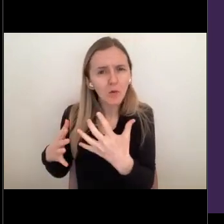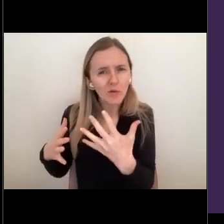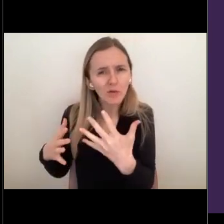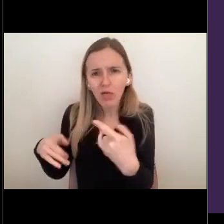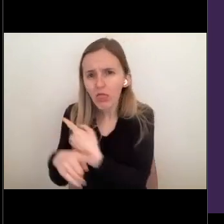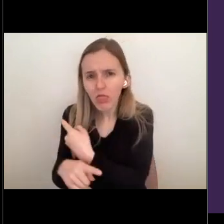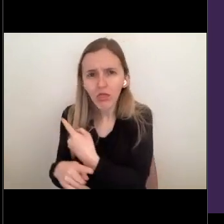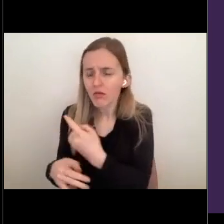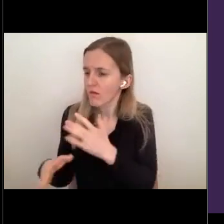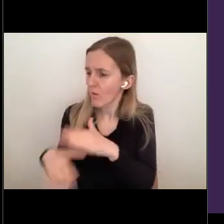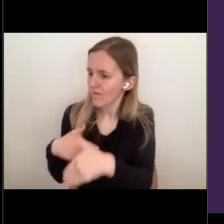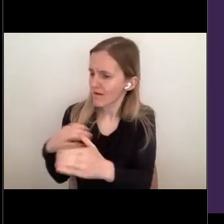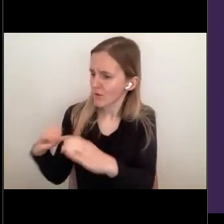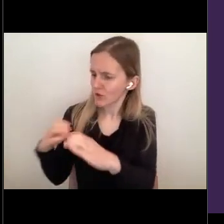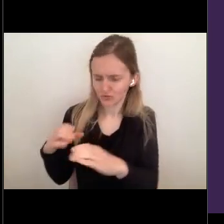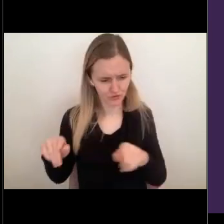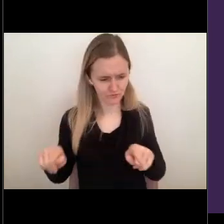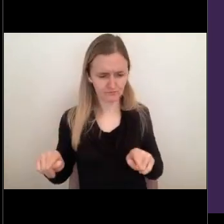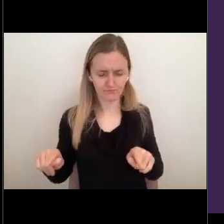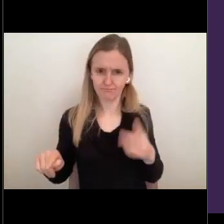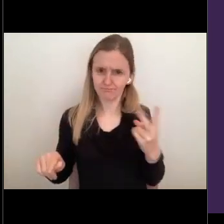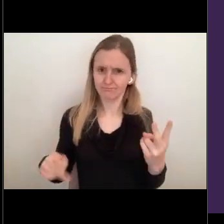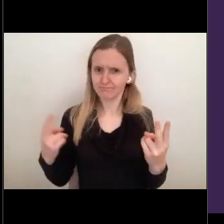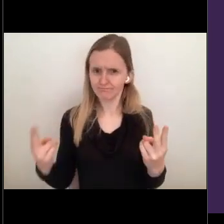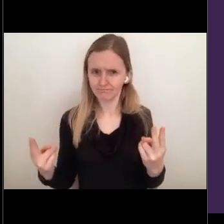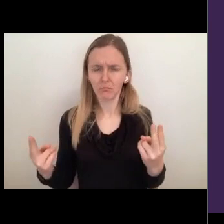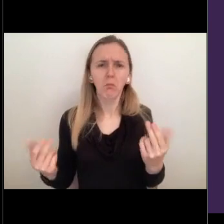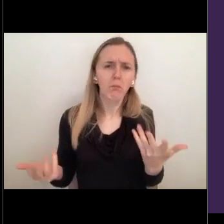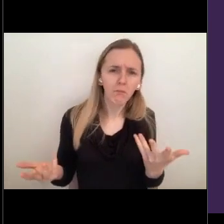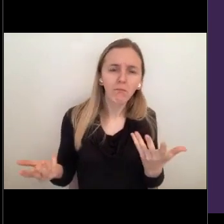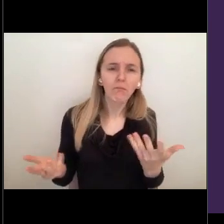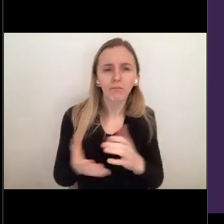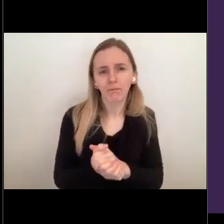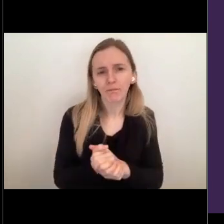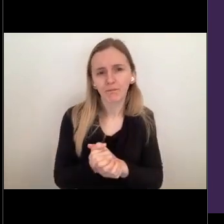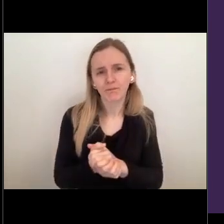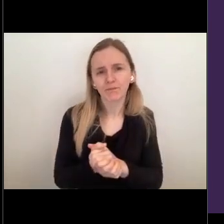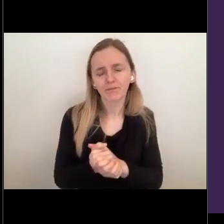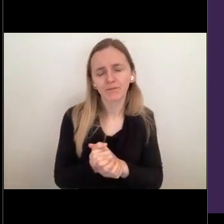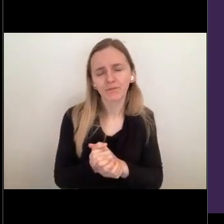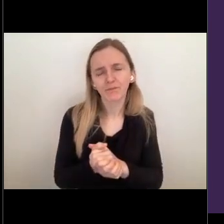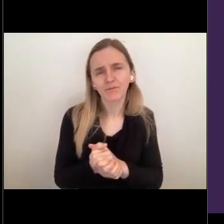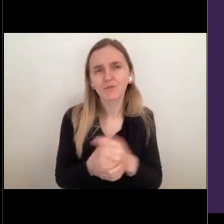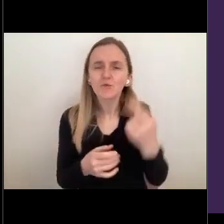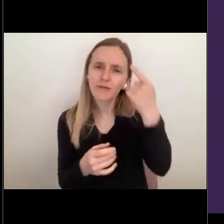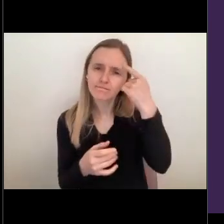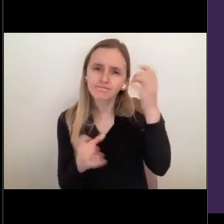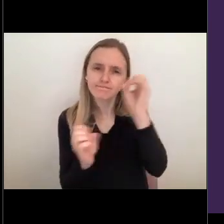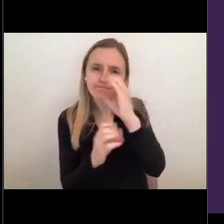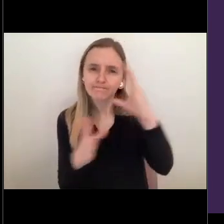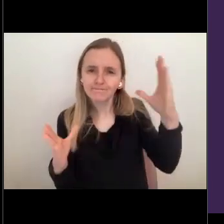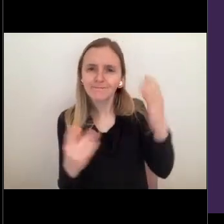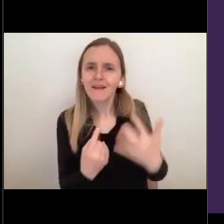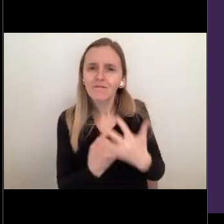about communication and autistic communication. And